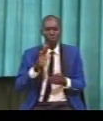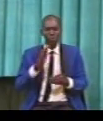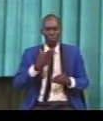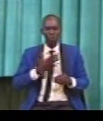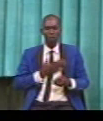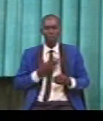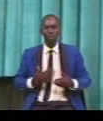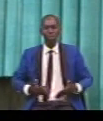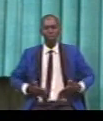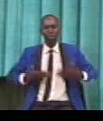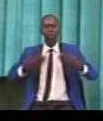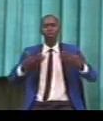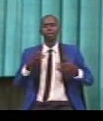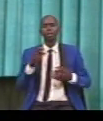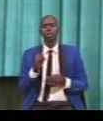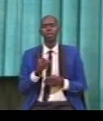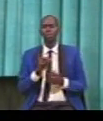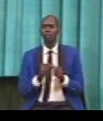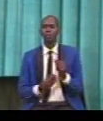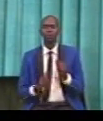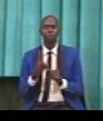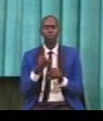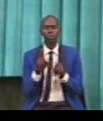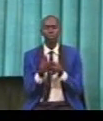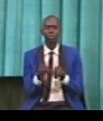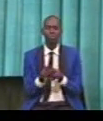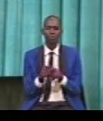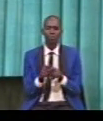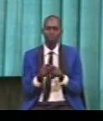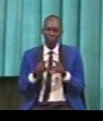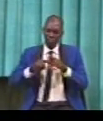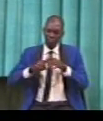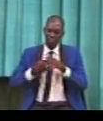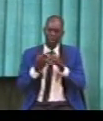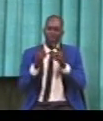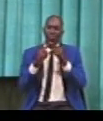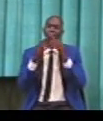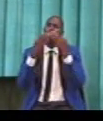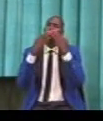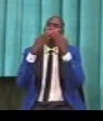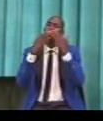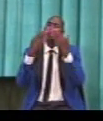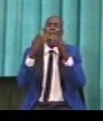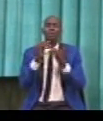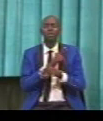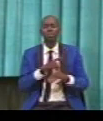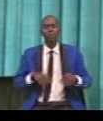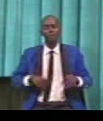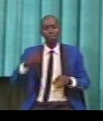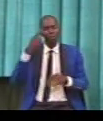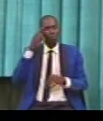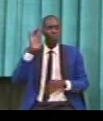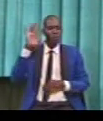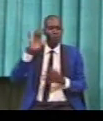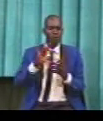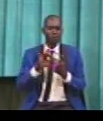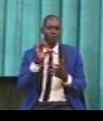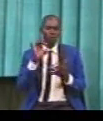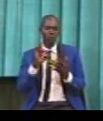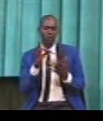our lives, and all over. Begin to thank the Lord for his chosen and anointed